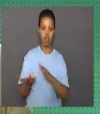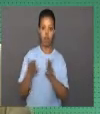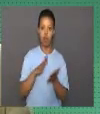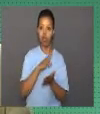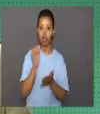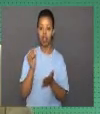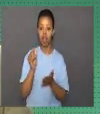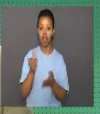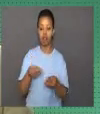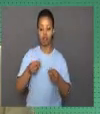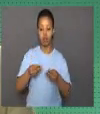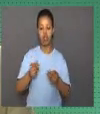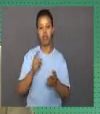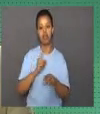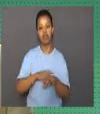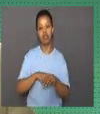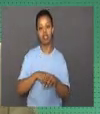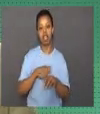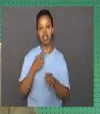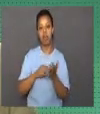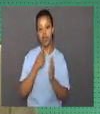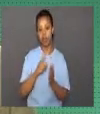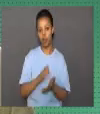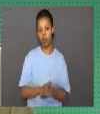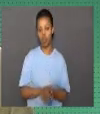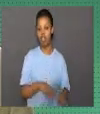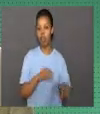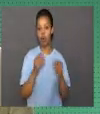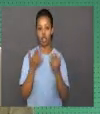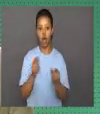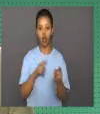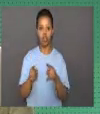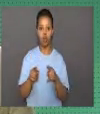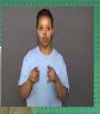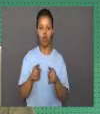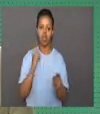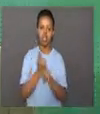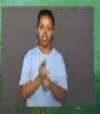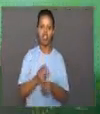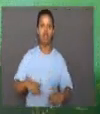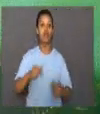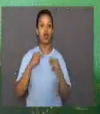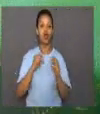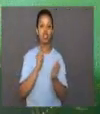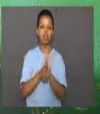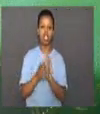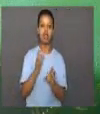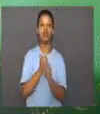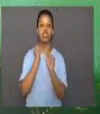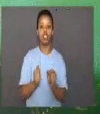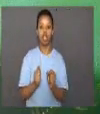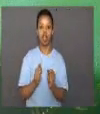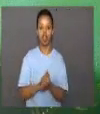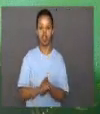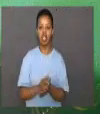decomposes. Students, let us consider a real-life example. When